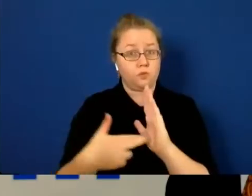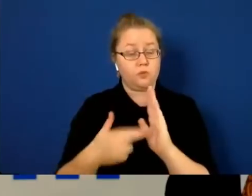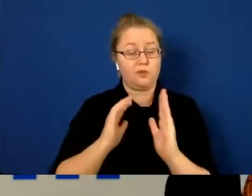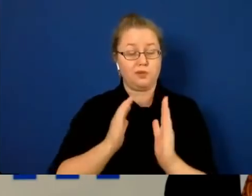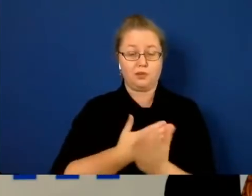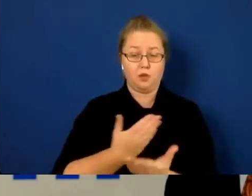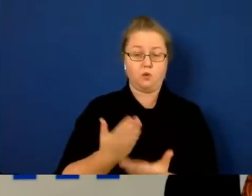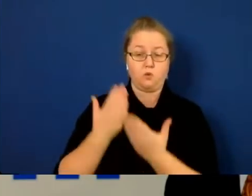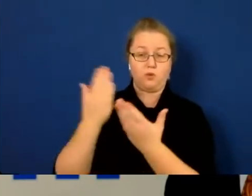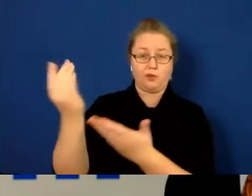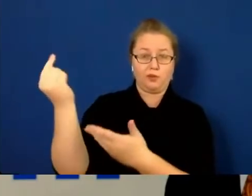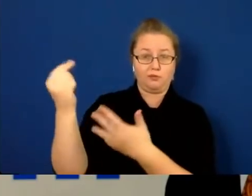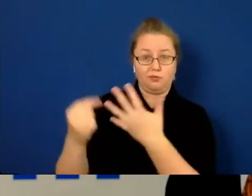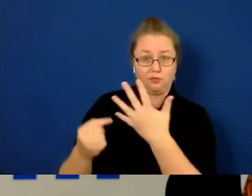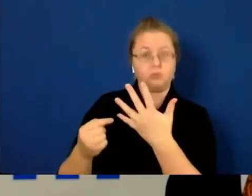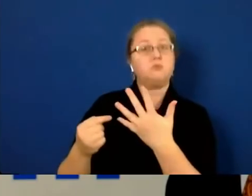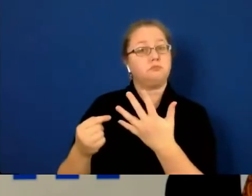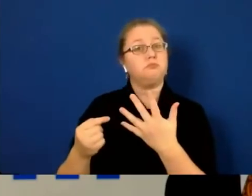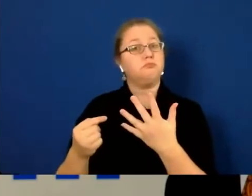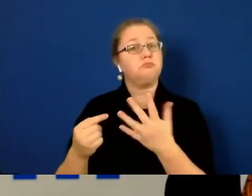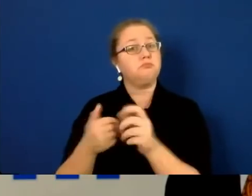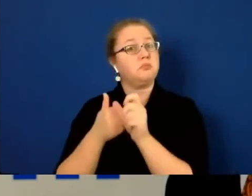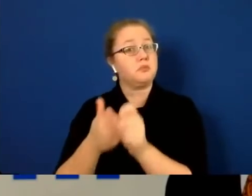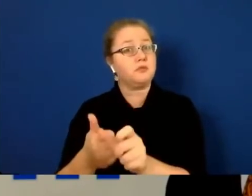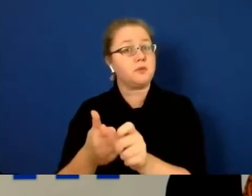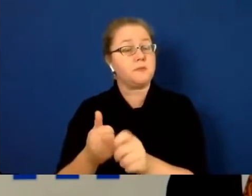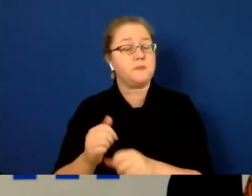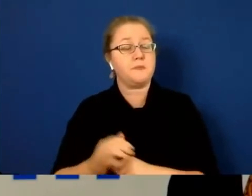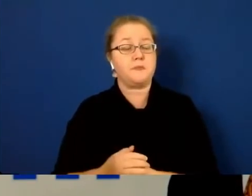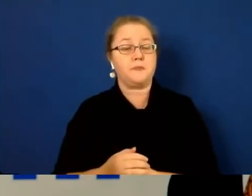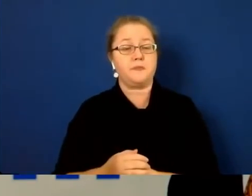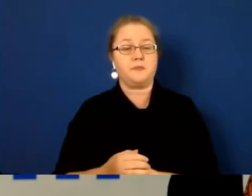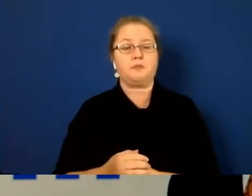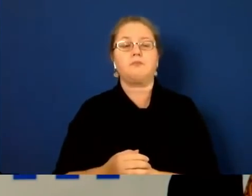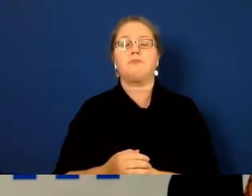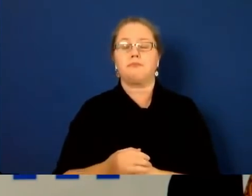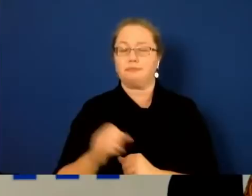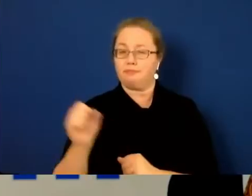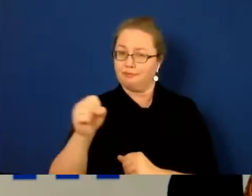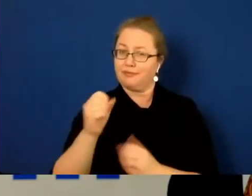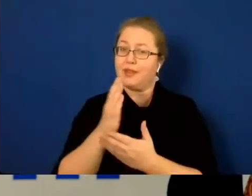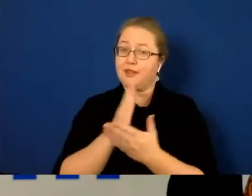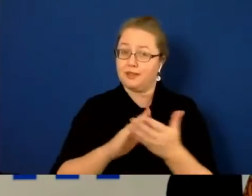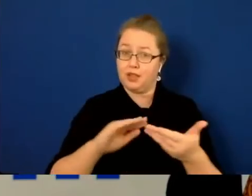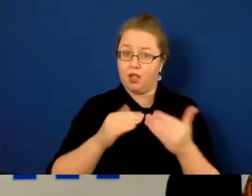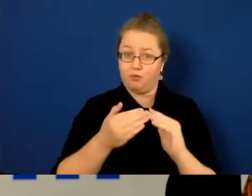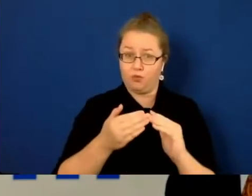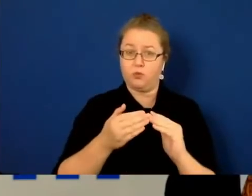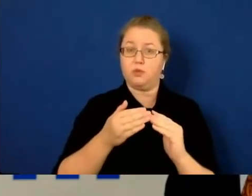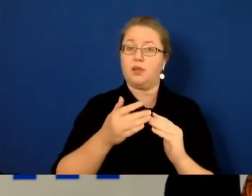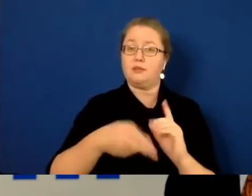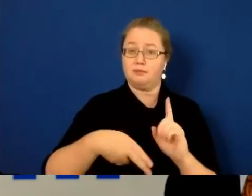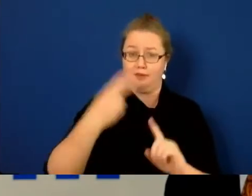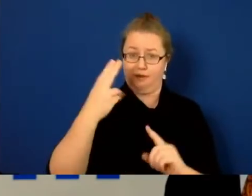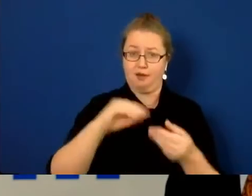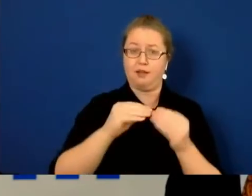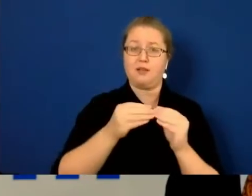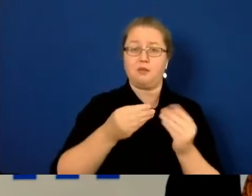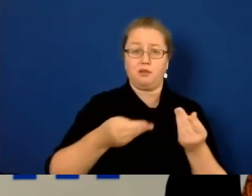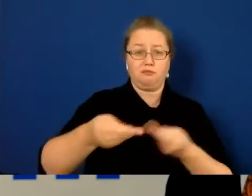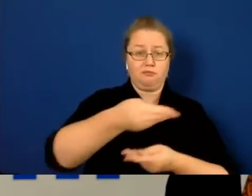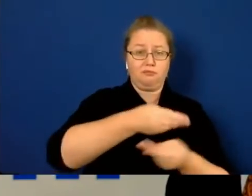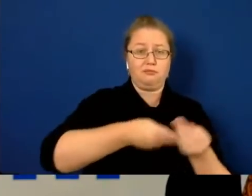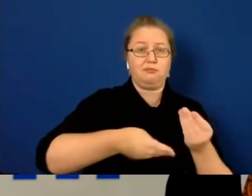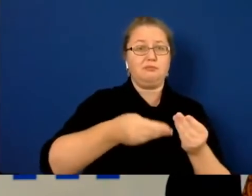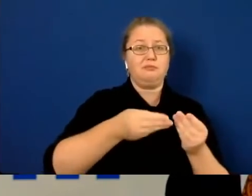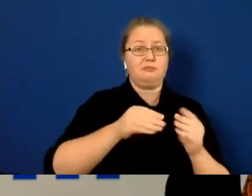other provinces have different regional restrictions based on where the high COVID numbers are. Yeah, so we have an approach here in British